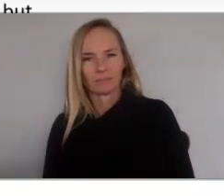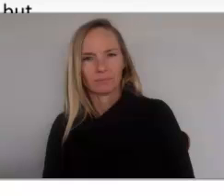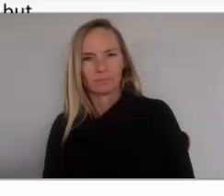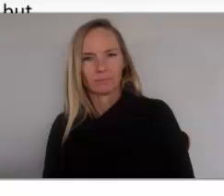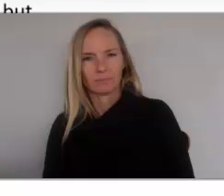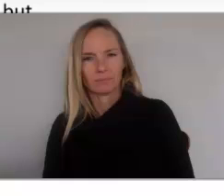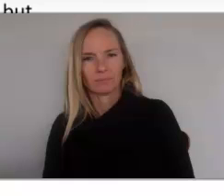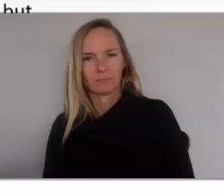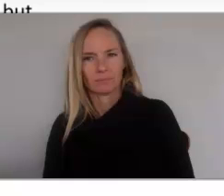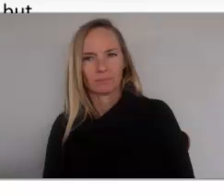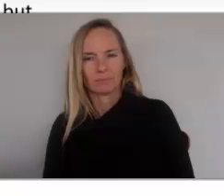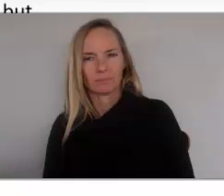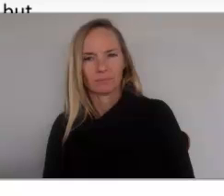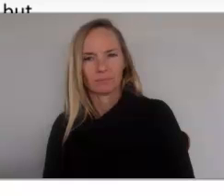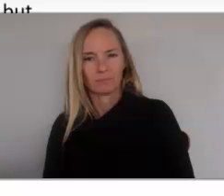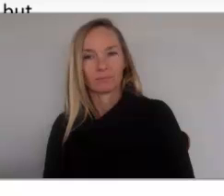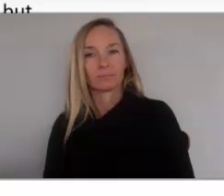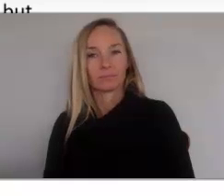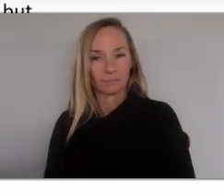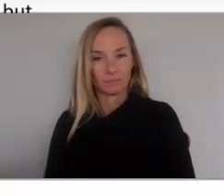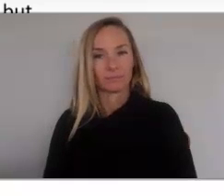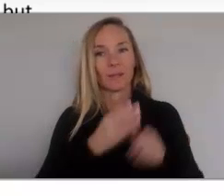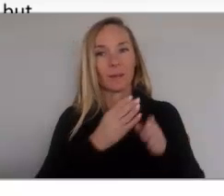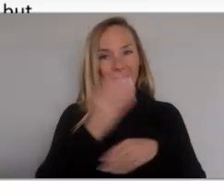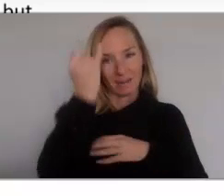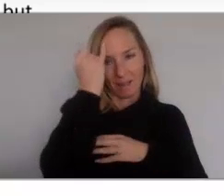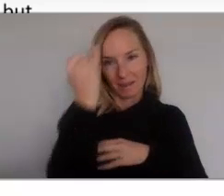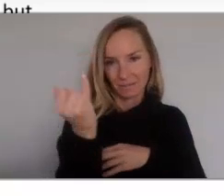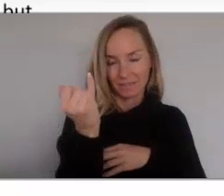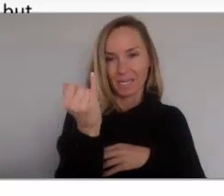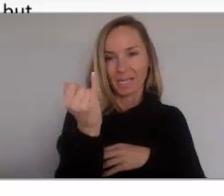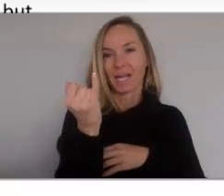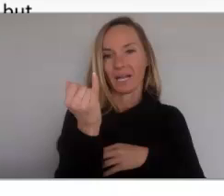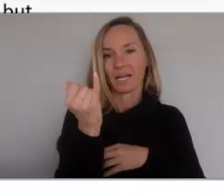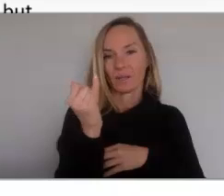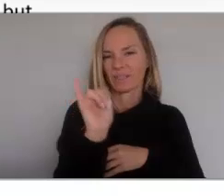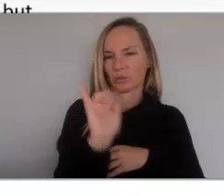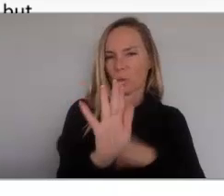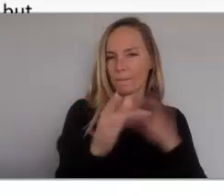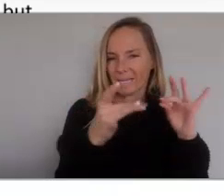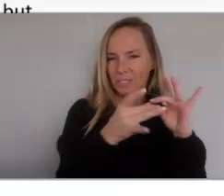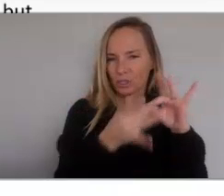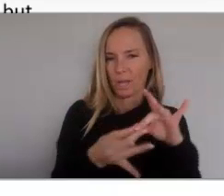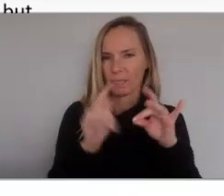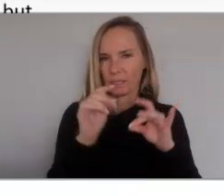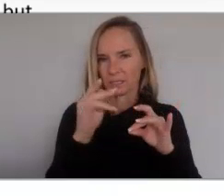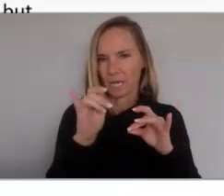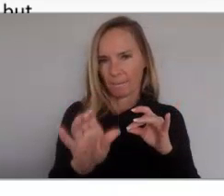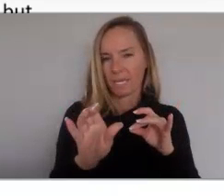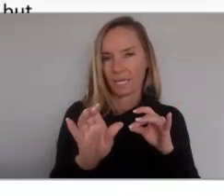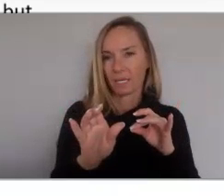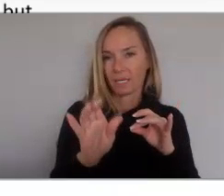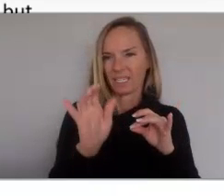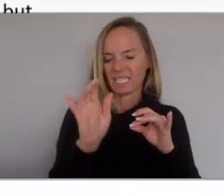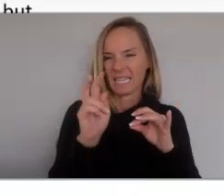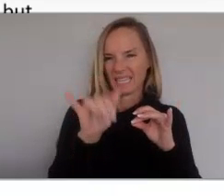And remember that the thesis statement contains the main idea, which is your message about the topic. In this case, our main idea